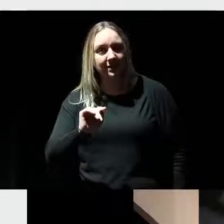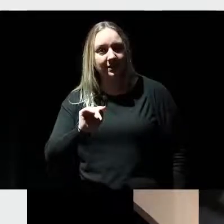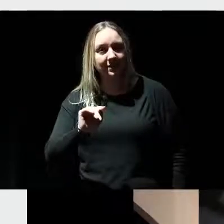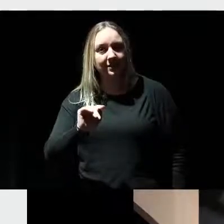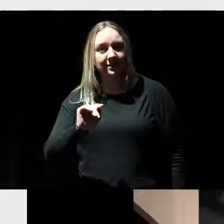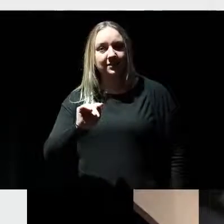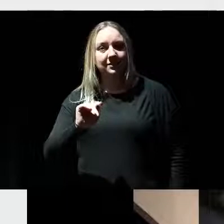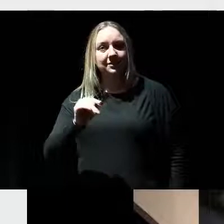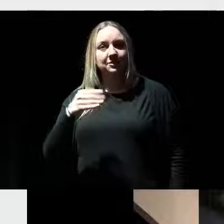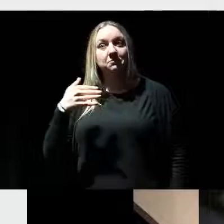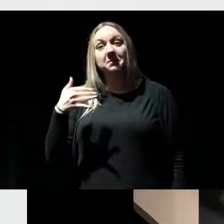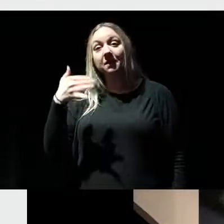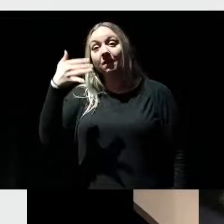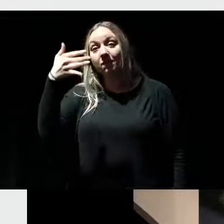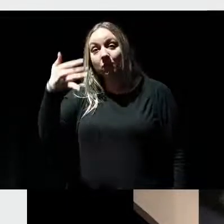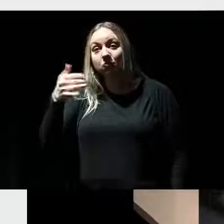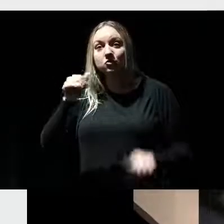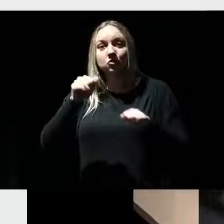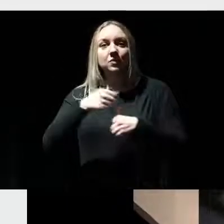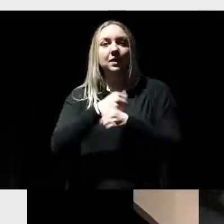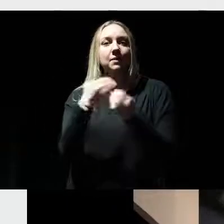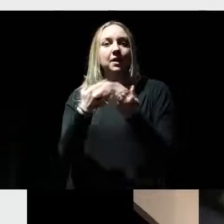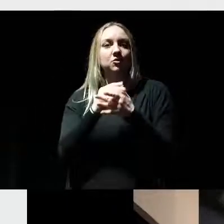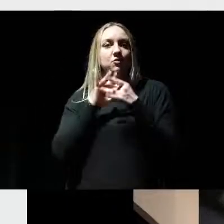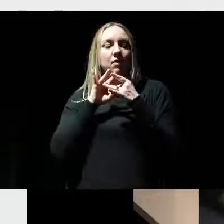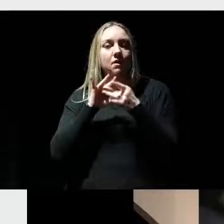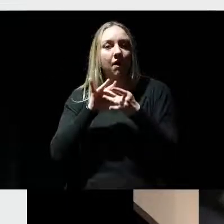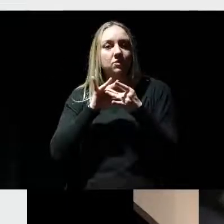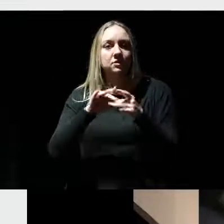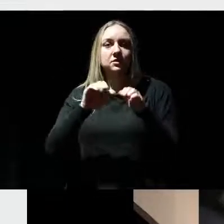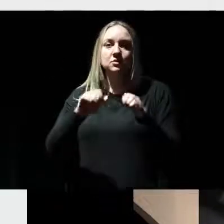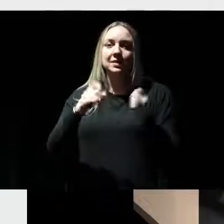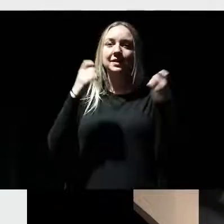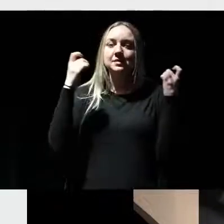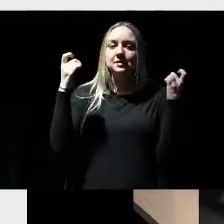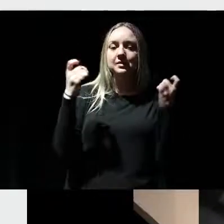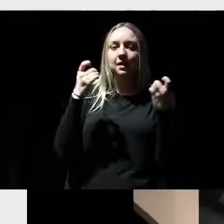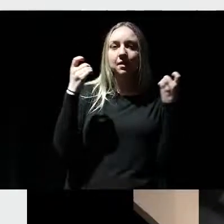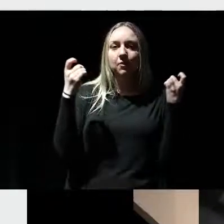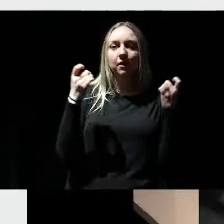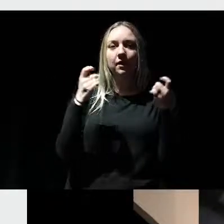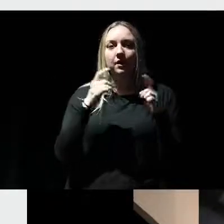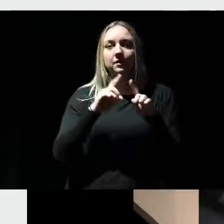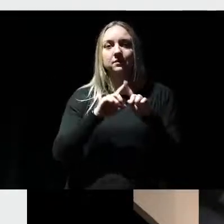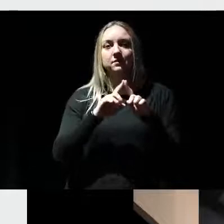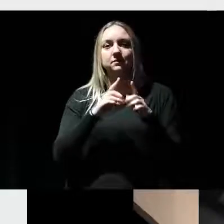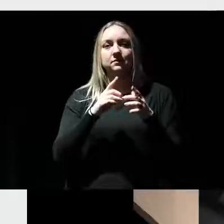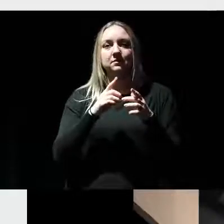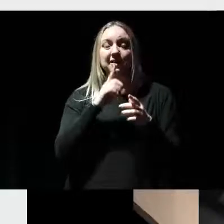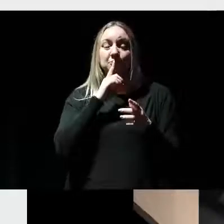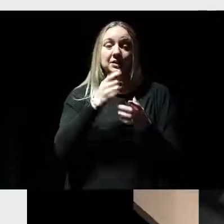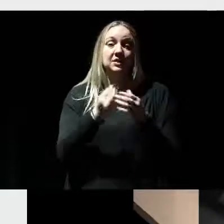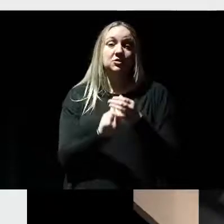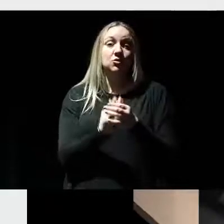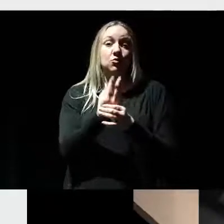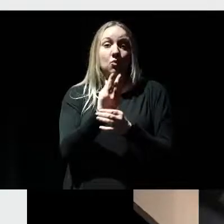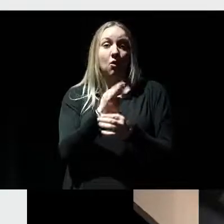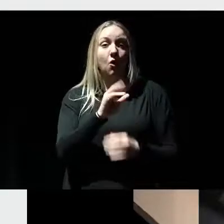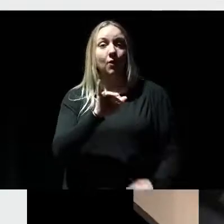connections can continue to be cemented, celebrated, and further grown to